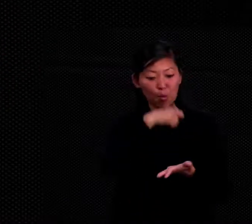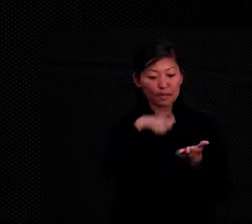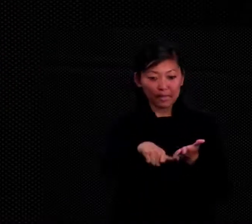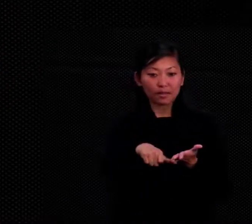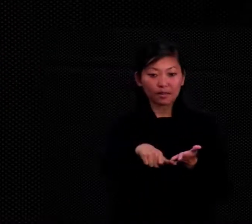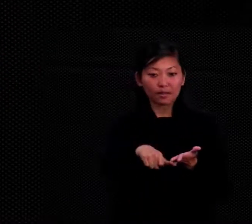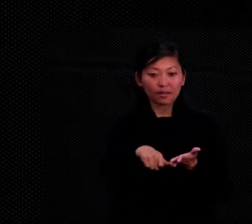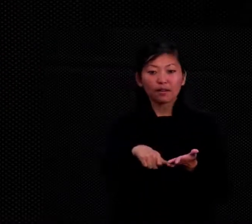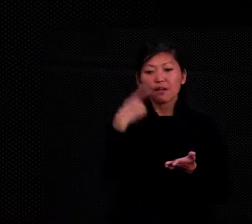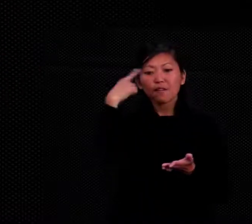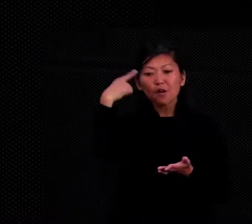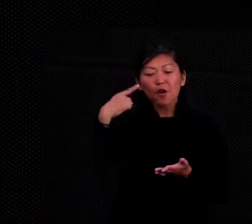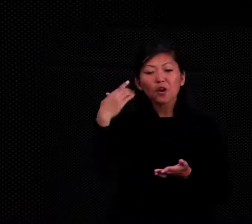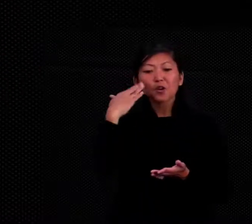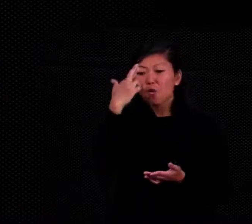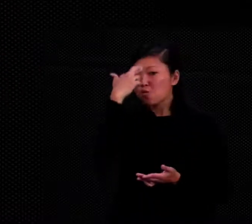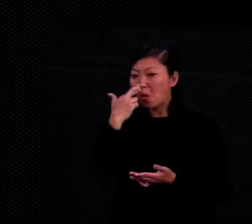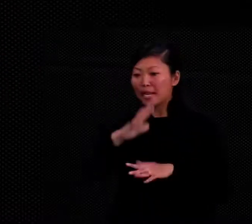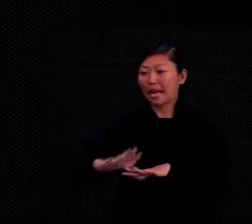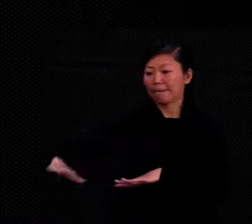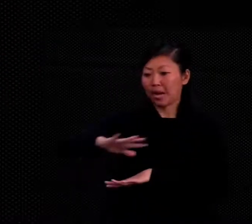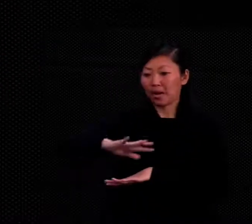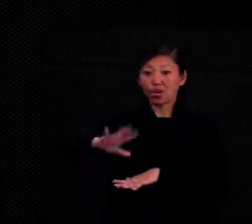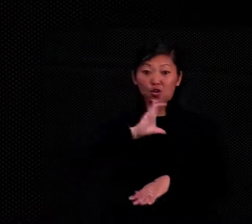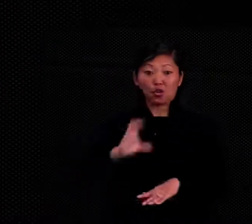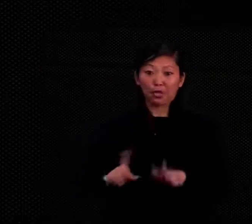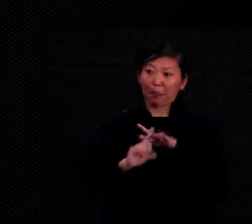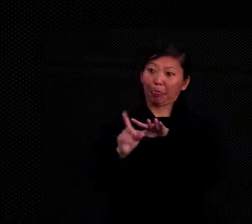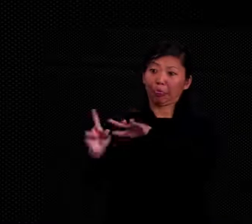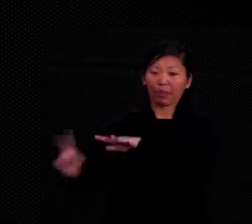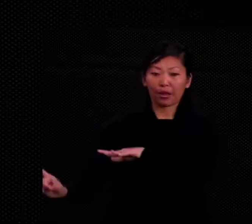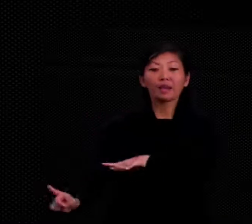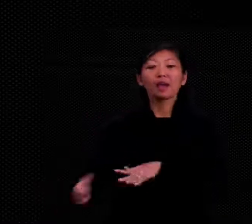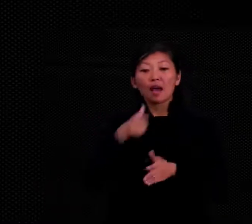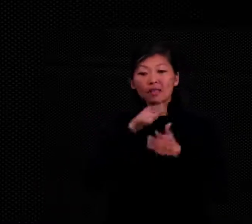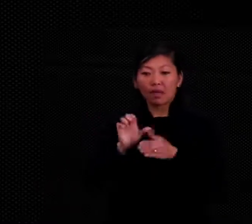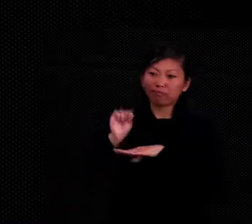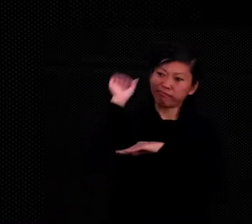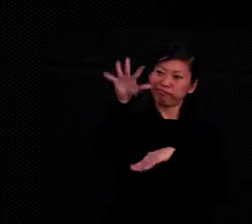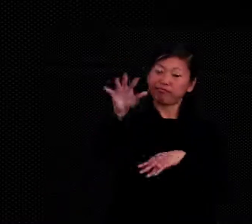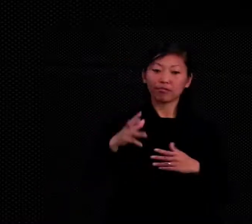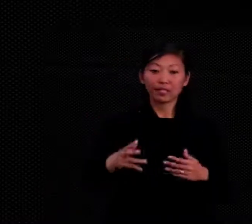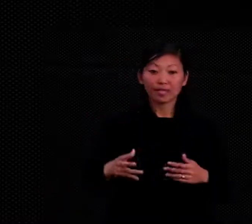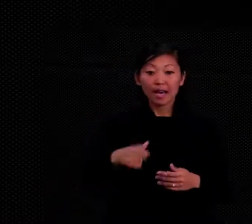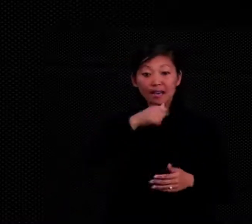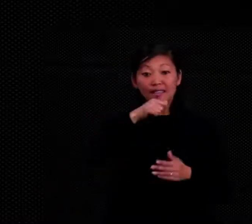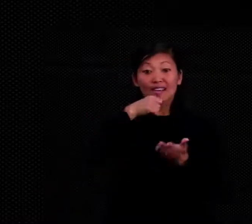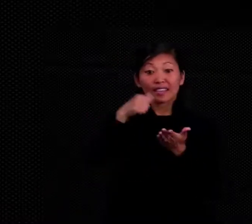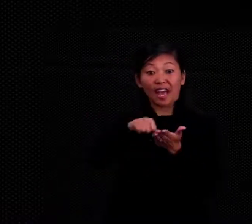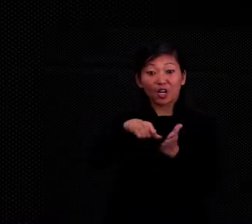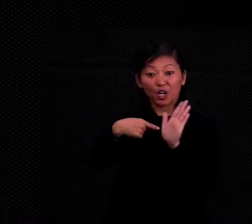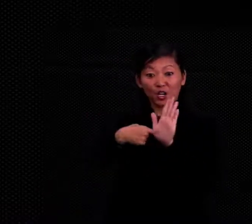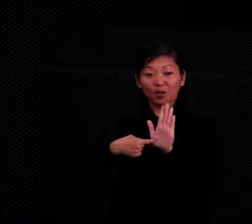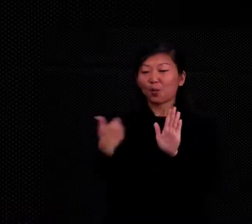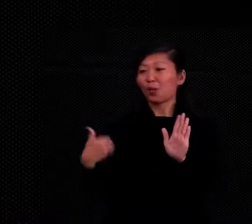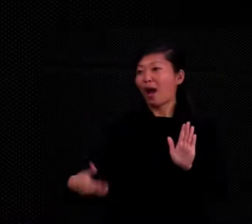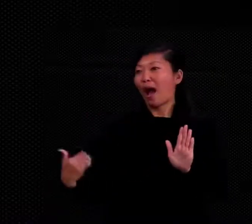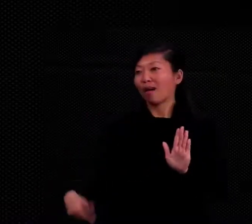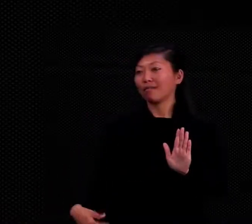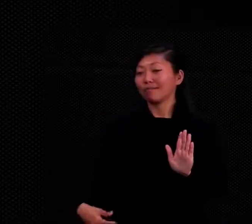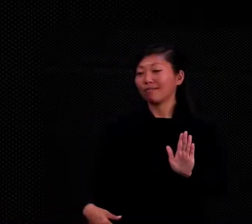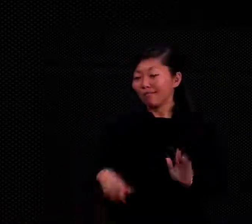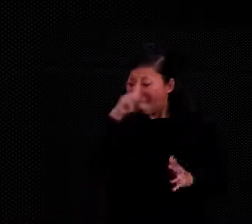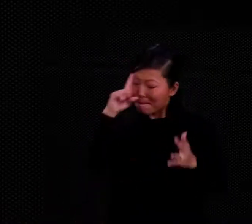Jesus throughout the Roman Empire. And just as he's been throughout the entire letter, he is annoyingly practical.